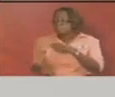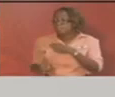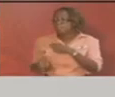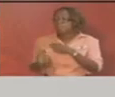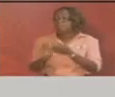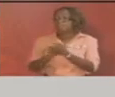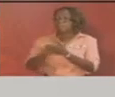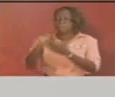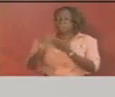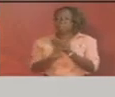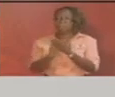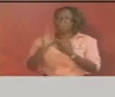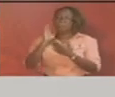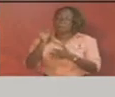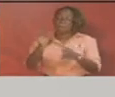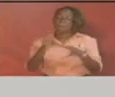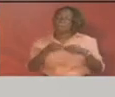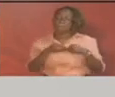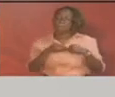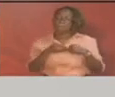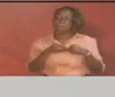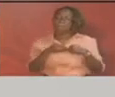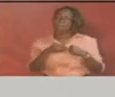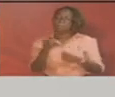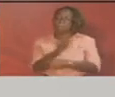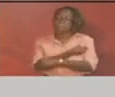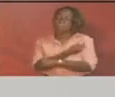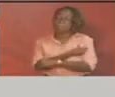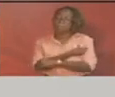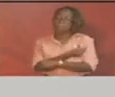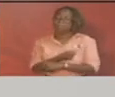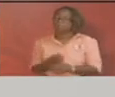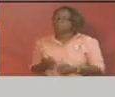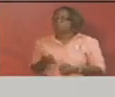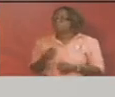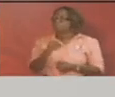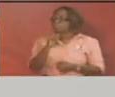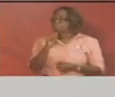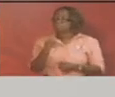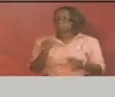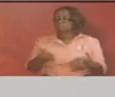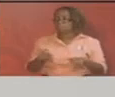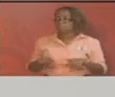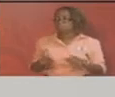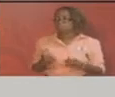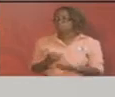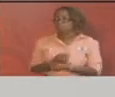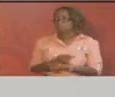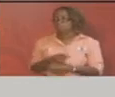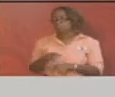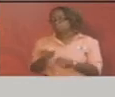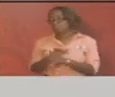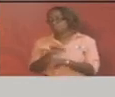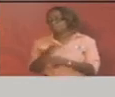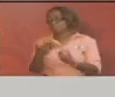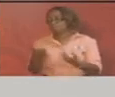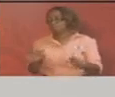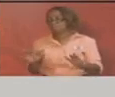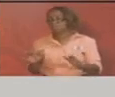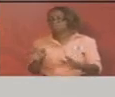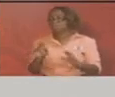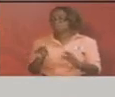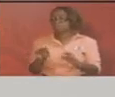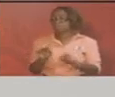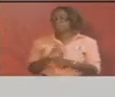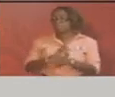an actual date that we'll be receiving our first tranche out of the COVAX vaccine. The bilateral talks continuing as always.